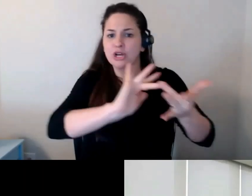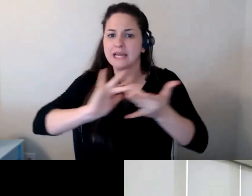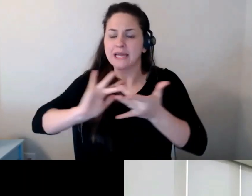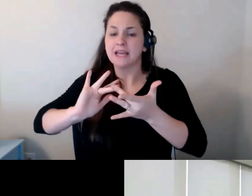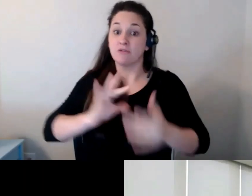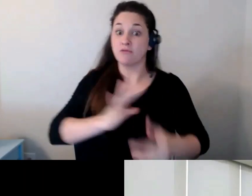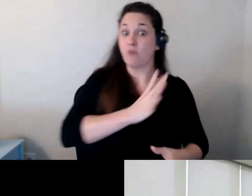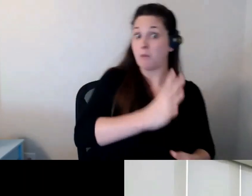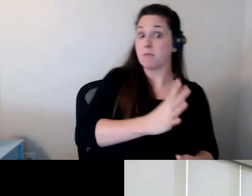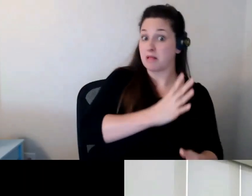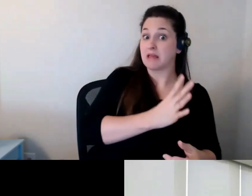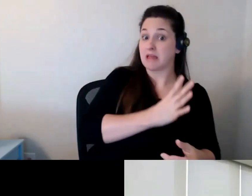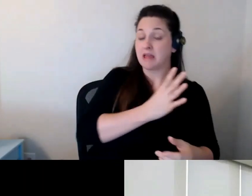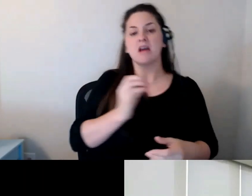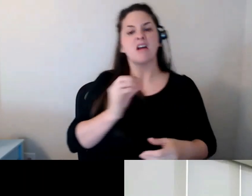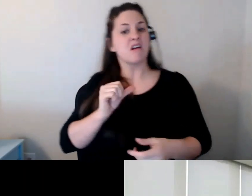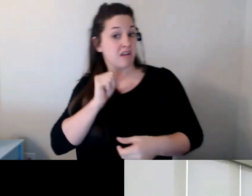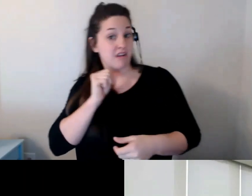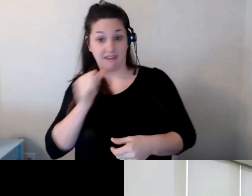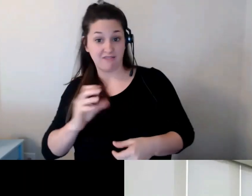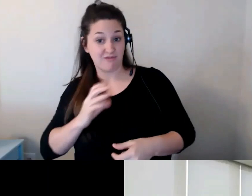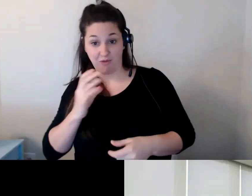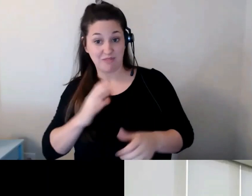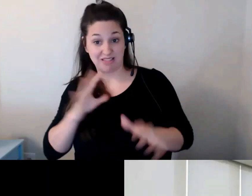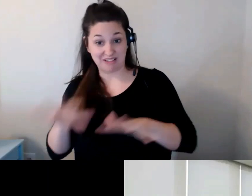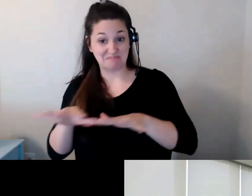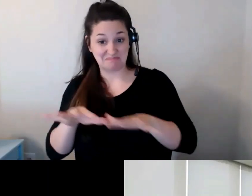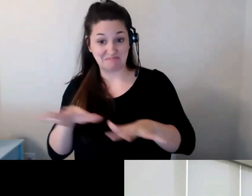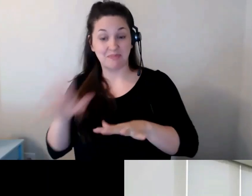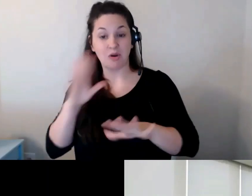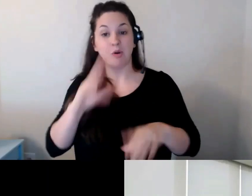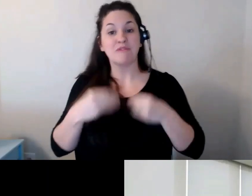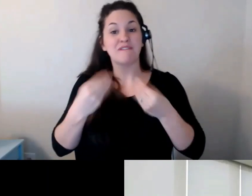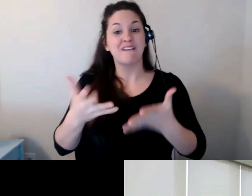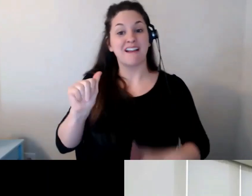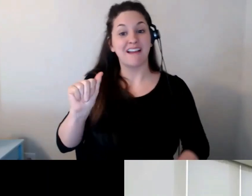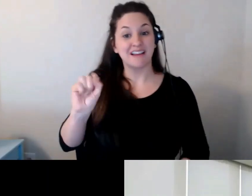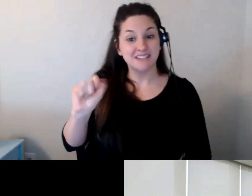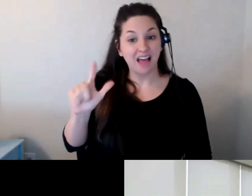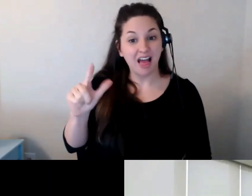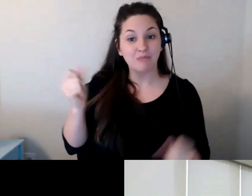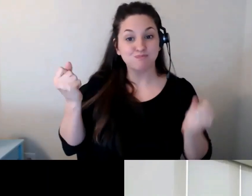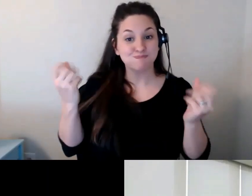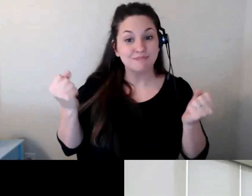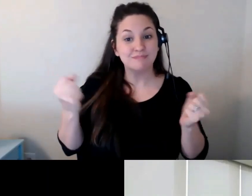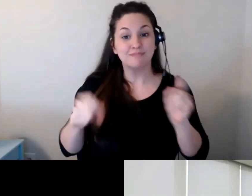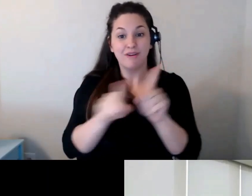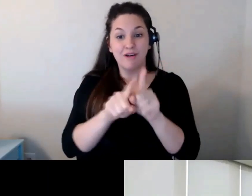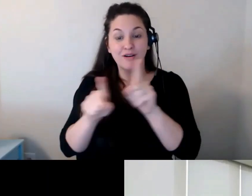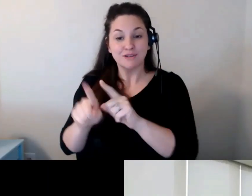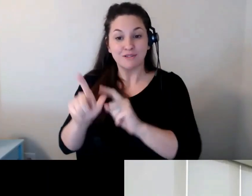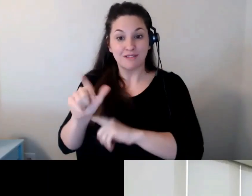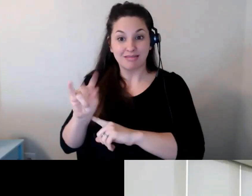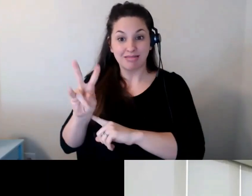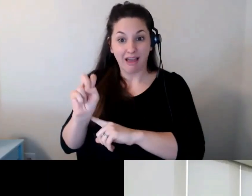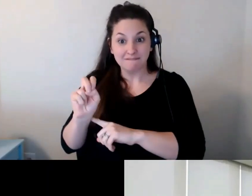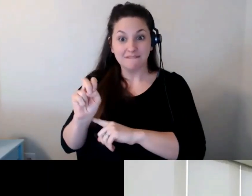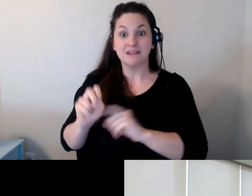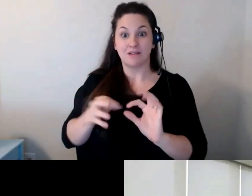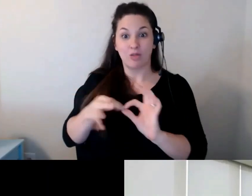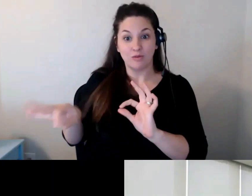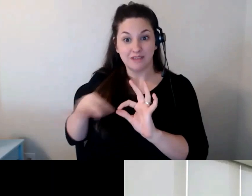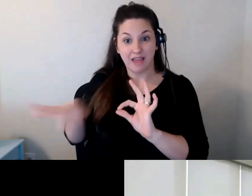informally. We will be providing ASL and live closed captioning for